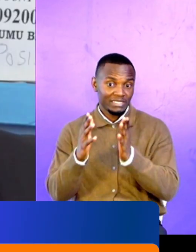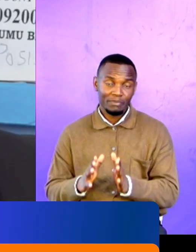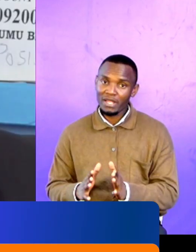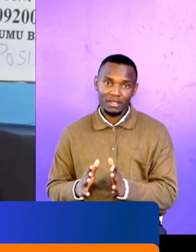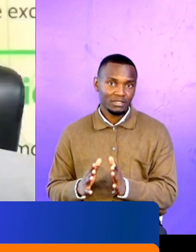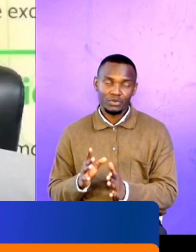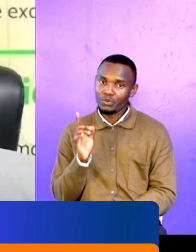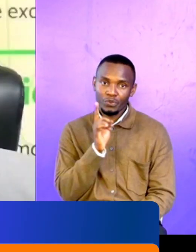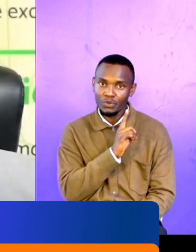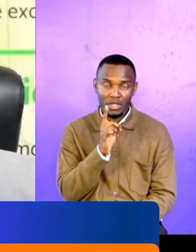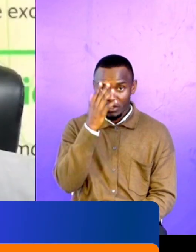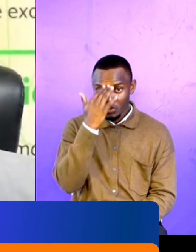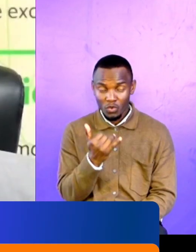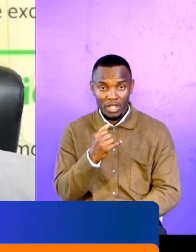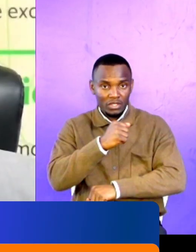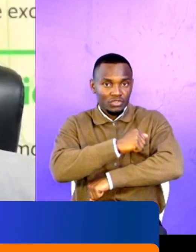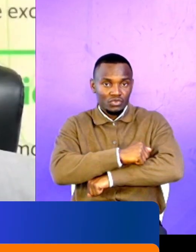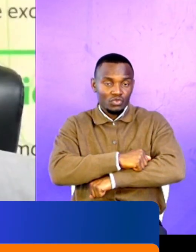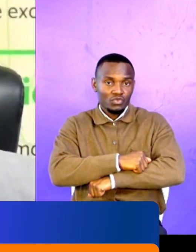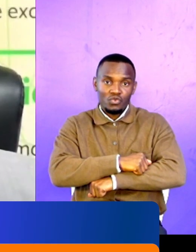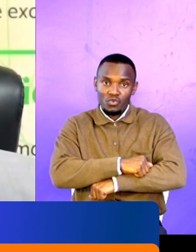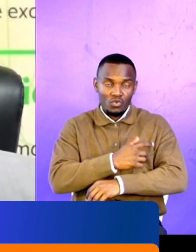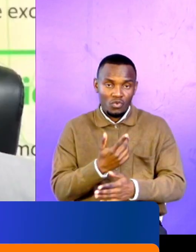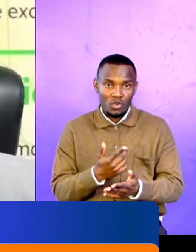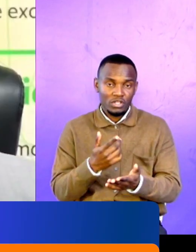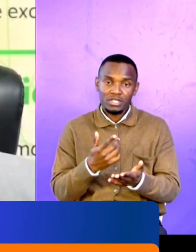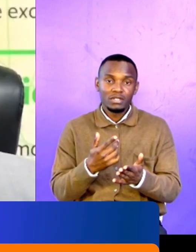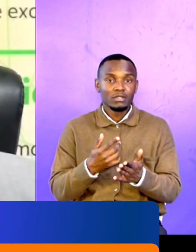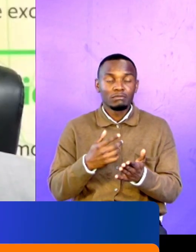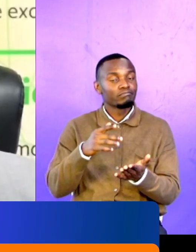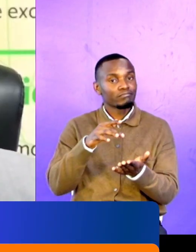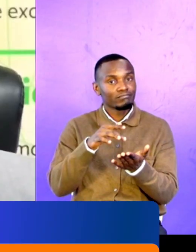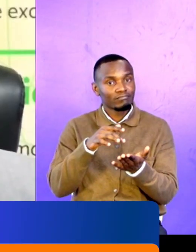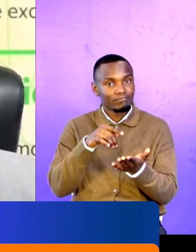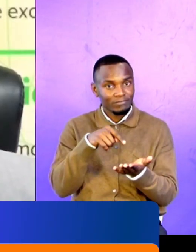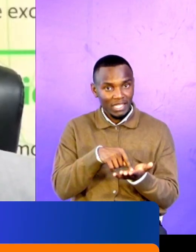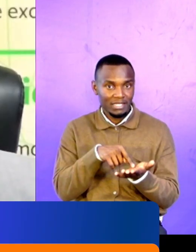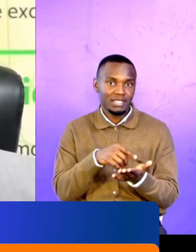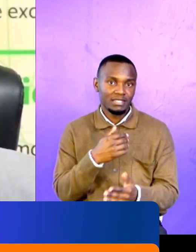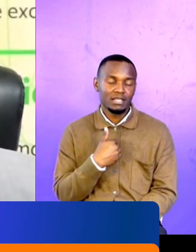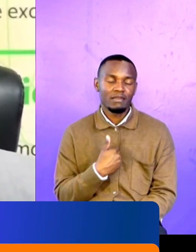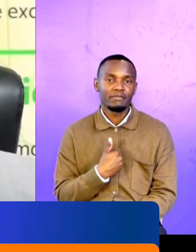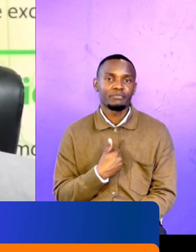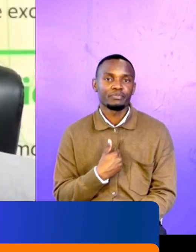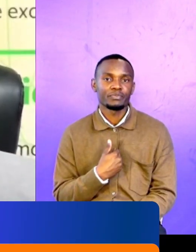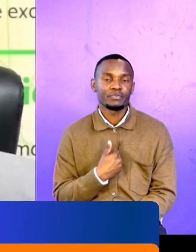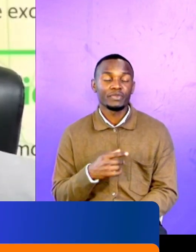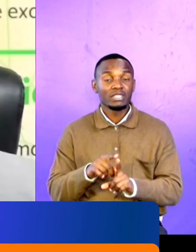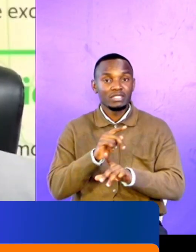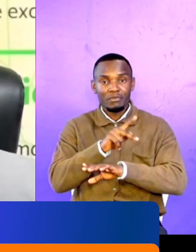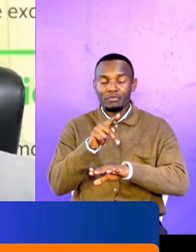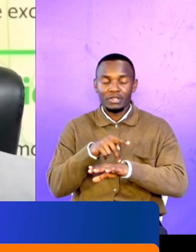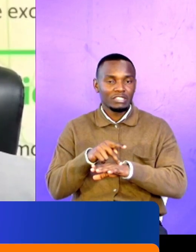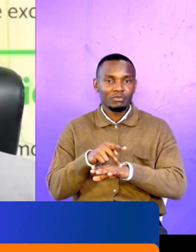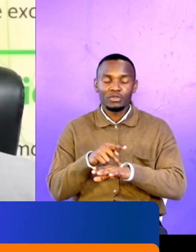ziko na madeni. Principals have nothing to they must adhere to the directive of the government. But now this